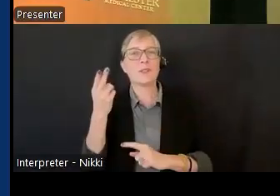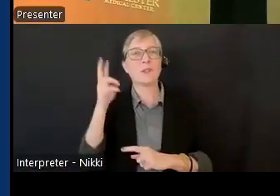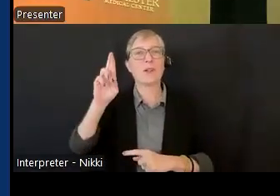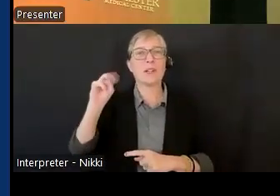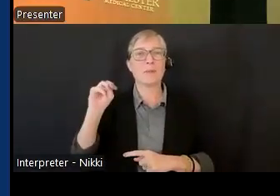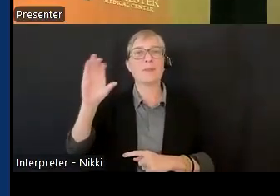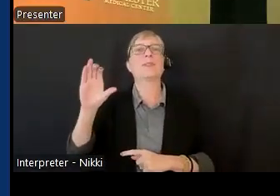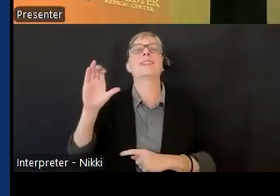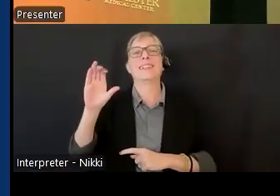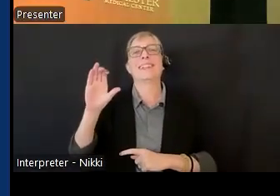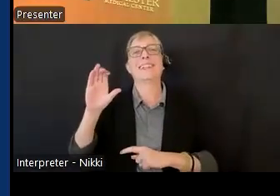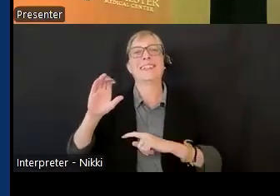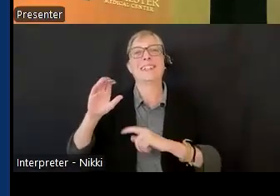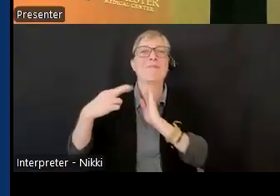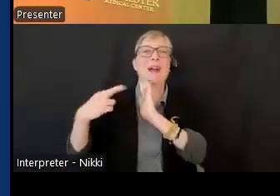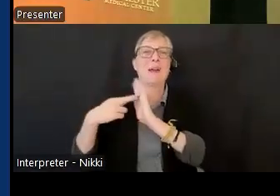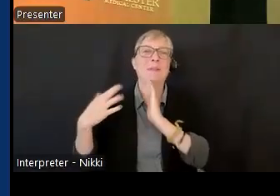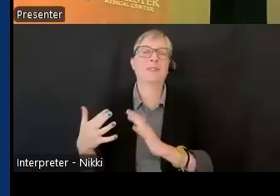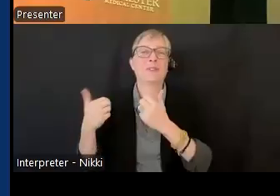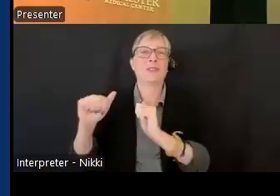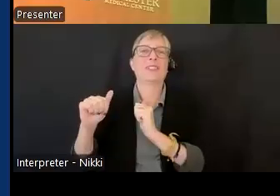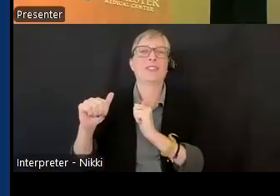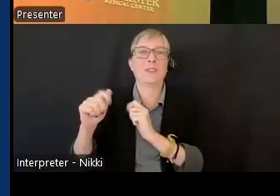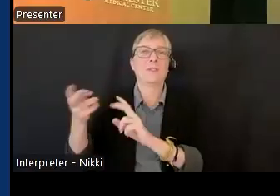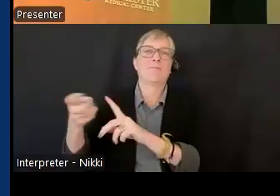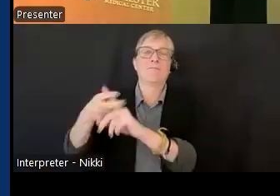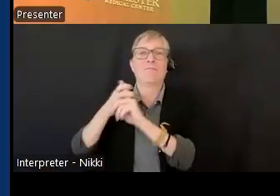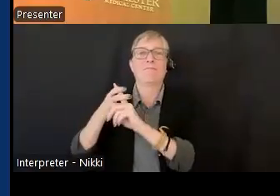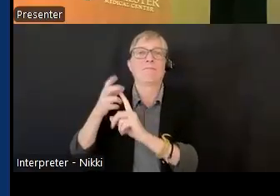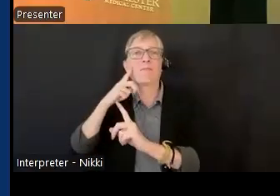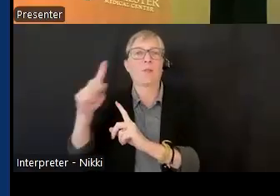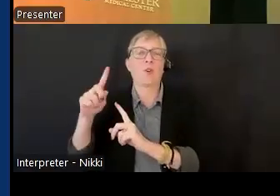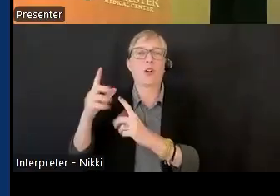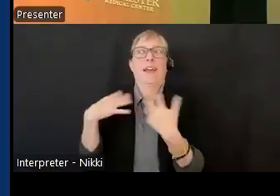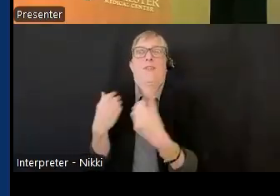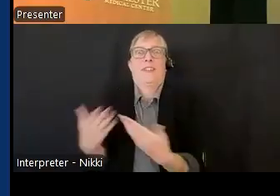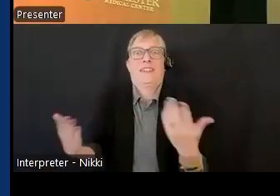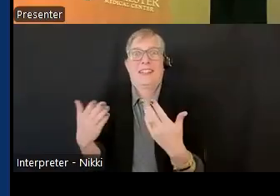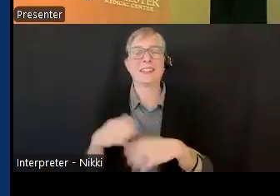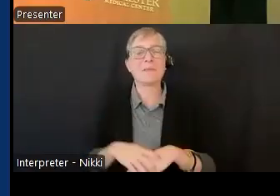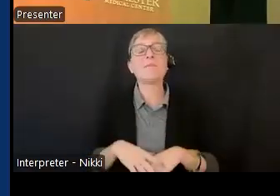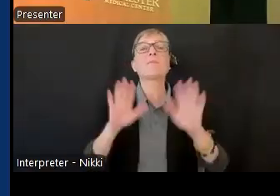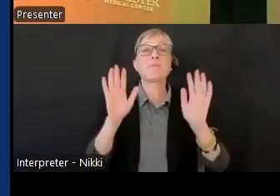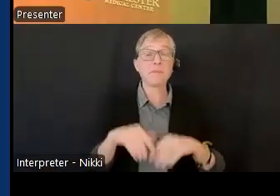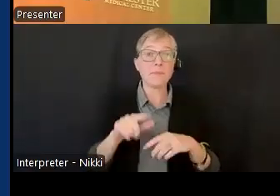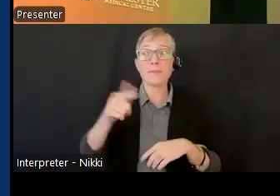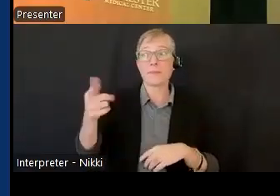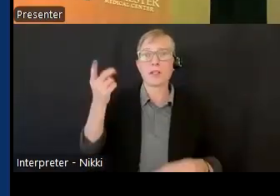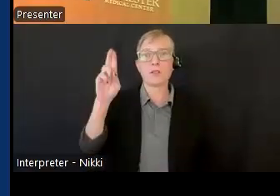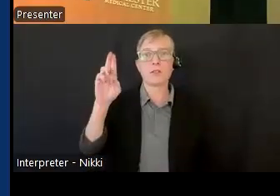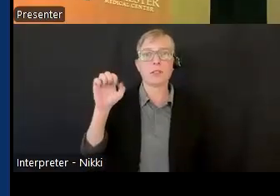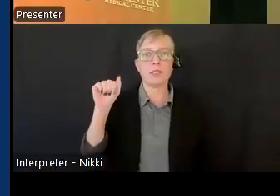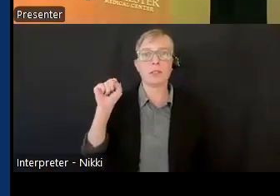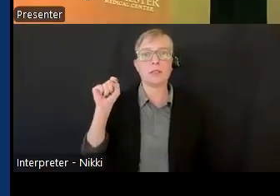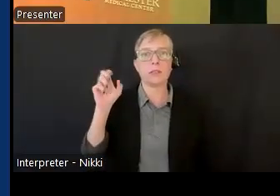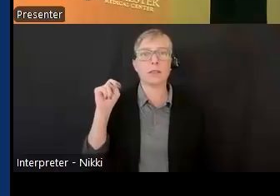you already eat the fry cakes. Again, not from personal experience. So without further ado, I'm going to hand over to Dr. Easton and to our presenter team for